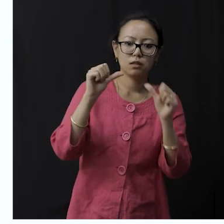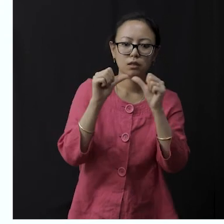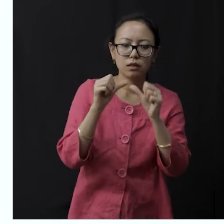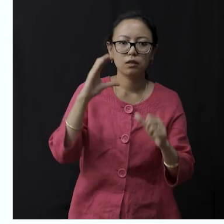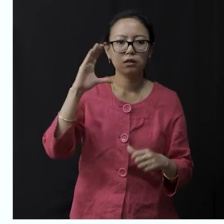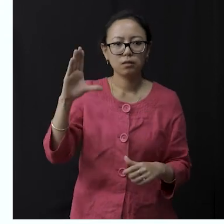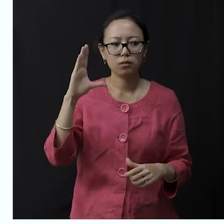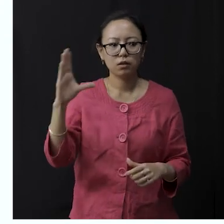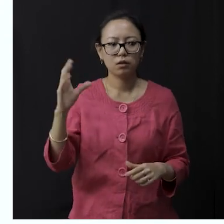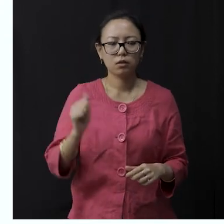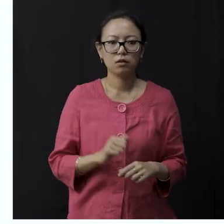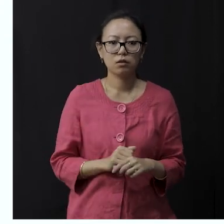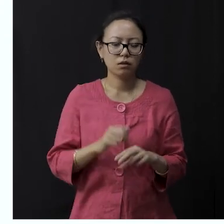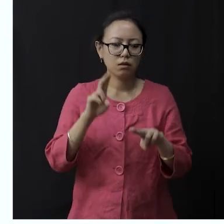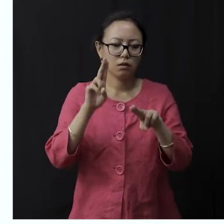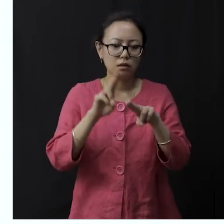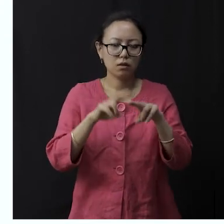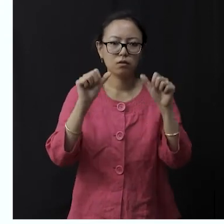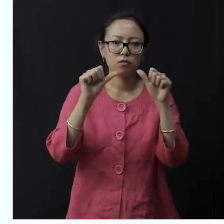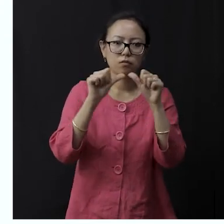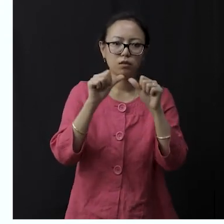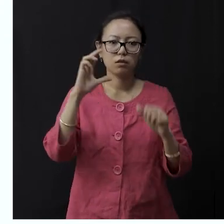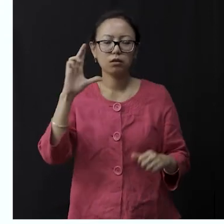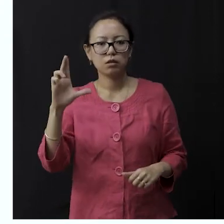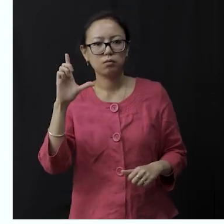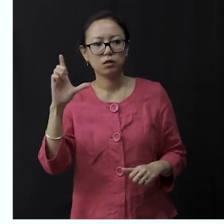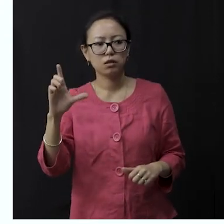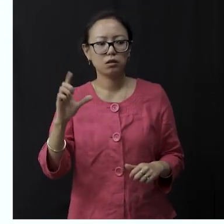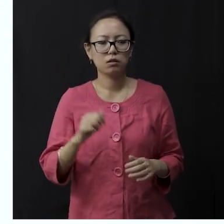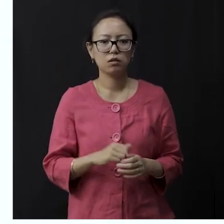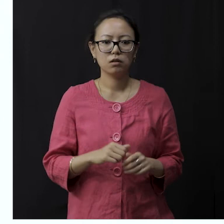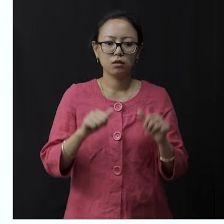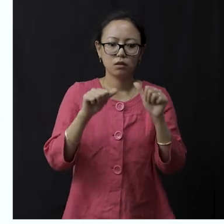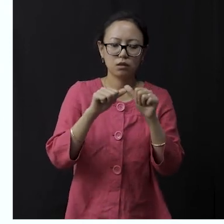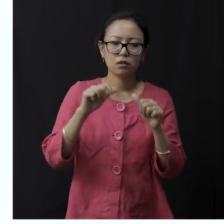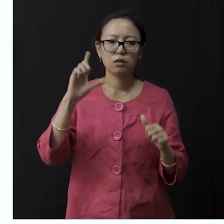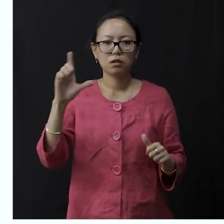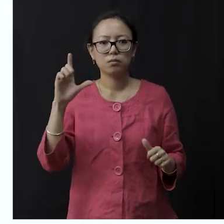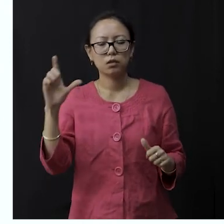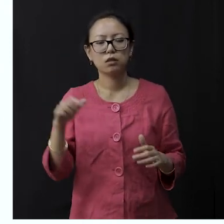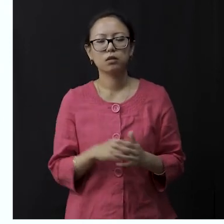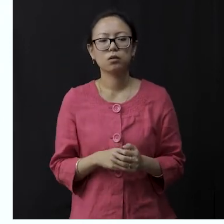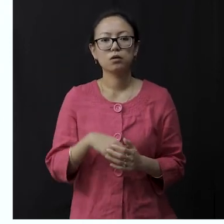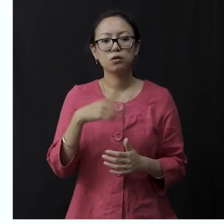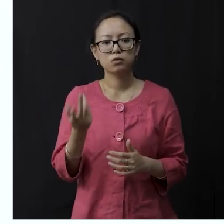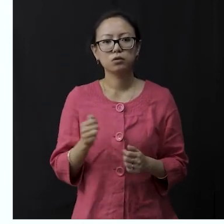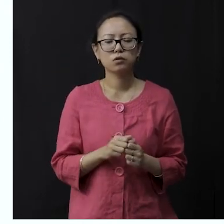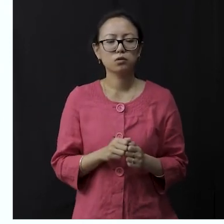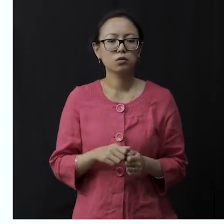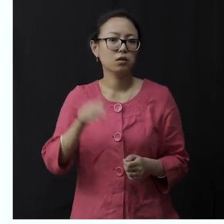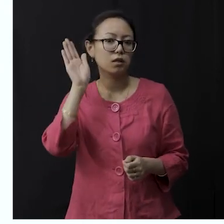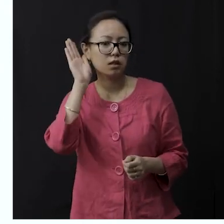when we listen, the ending sounds similar, right? That is called the rhyming words, okay? Rhyming